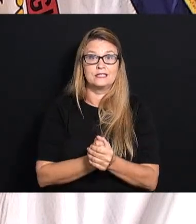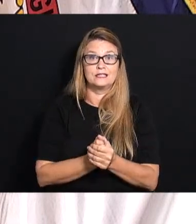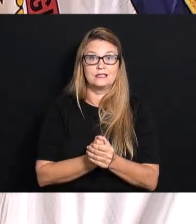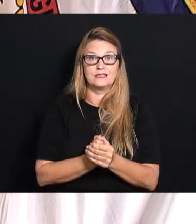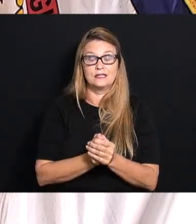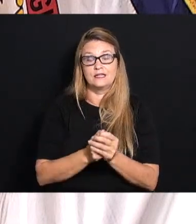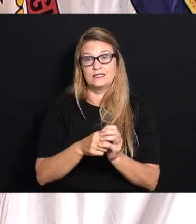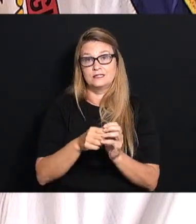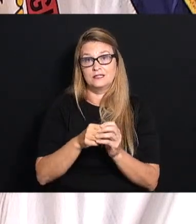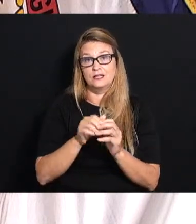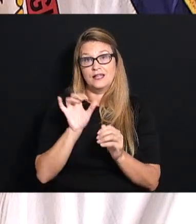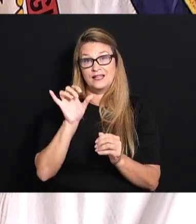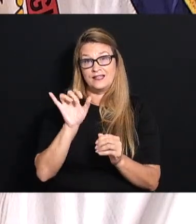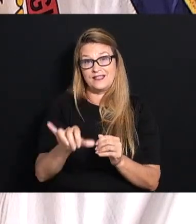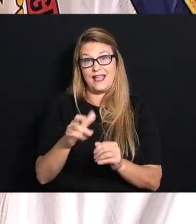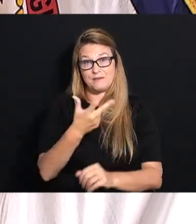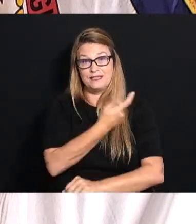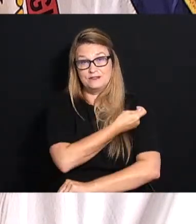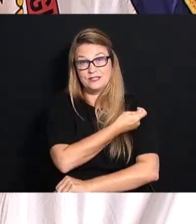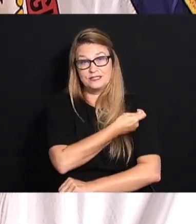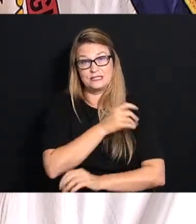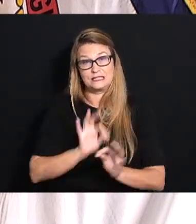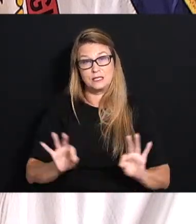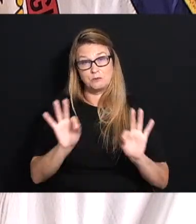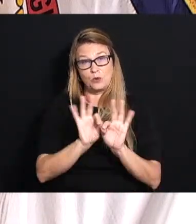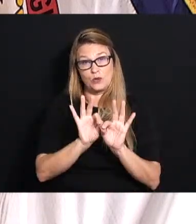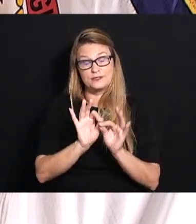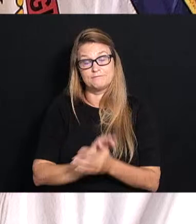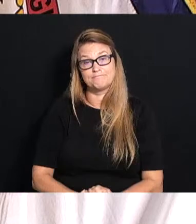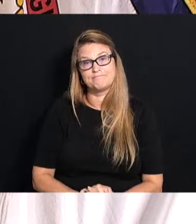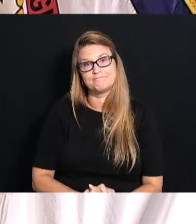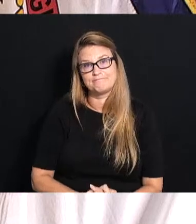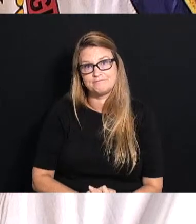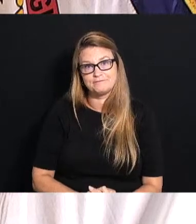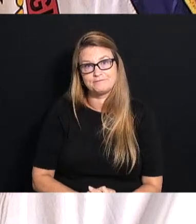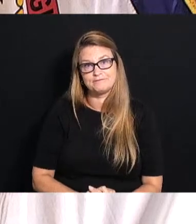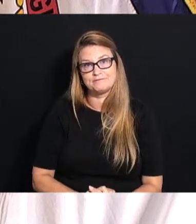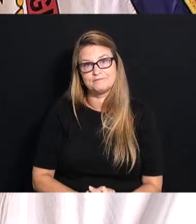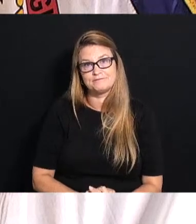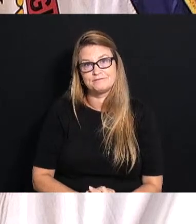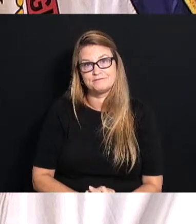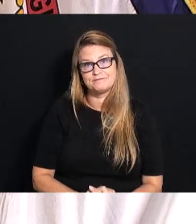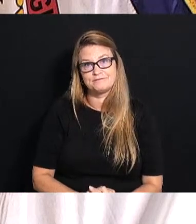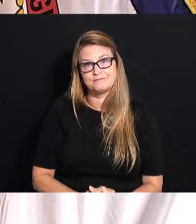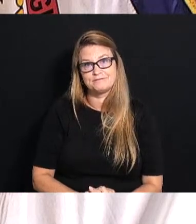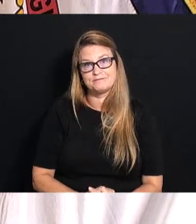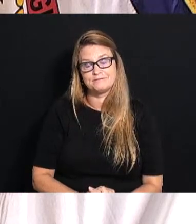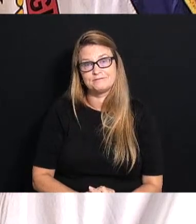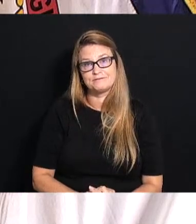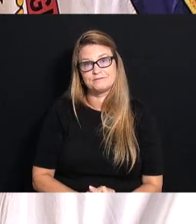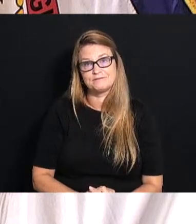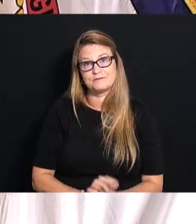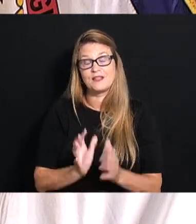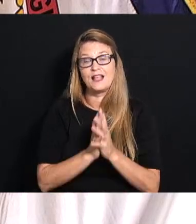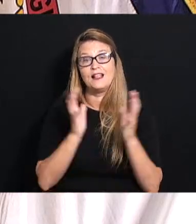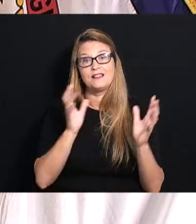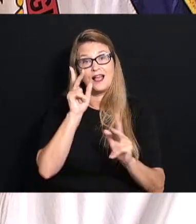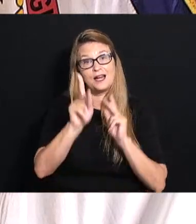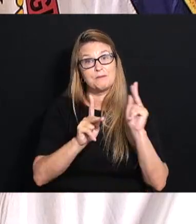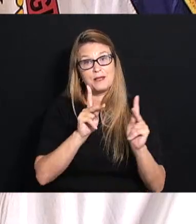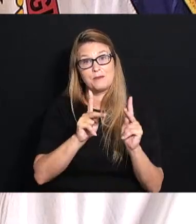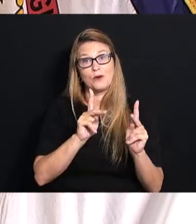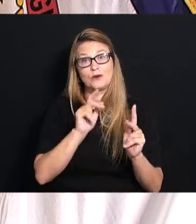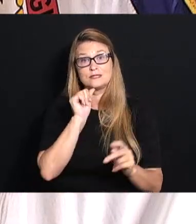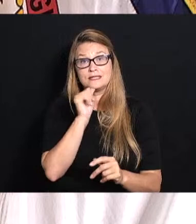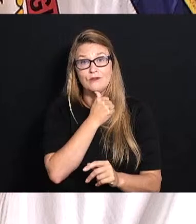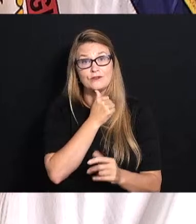Absolutely, without any question, get your vaccinations and get your booster shots. There's lots of folks that are hurting out there, whether they